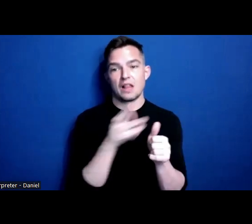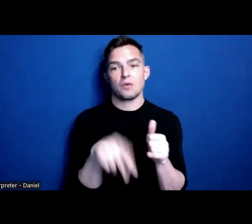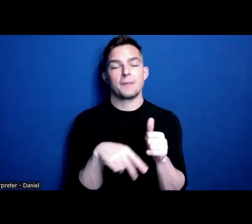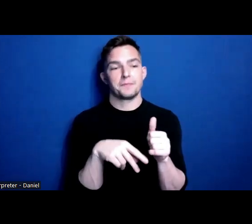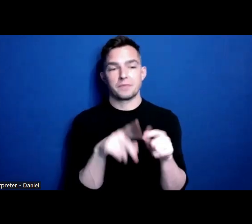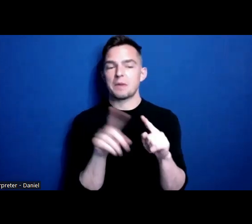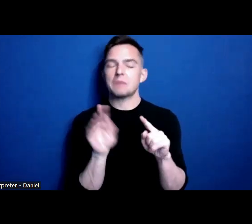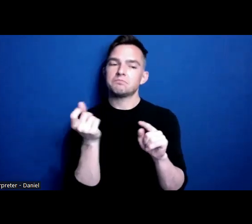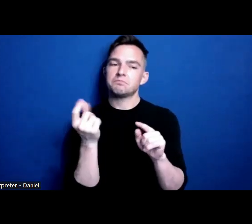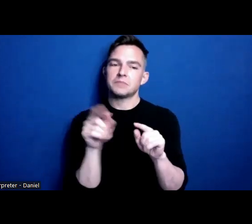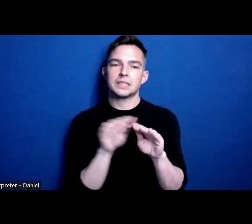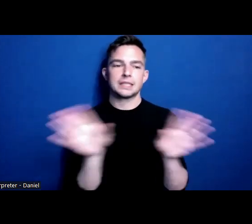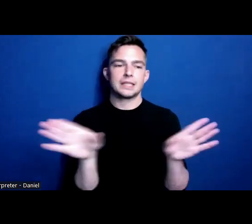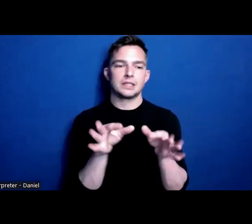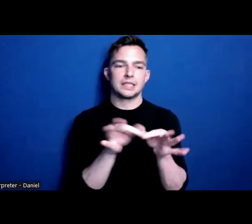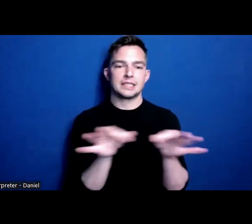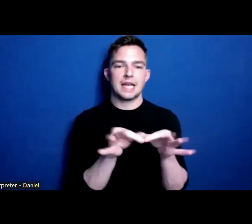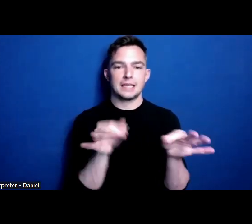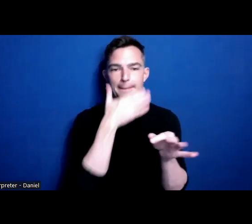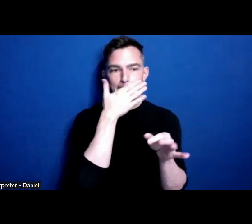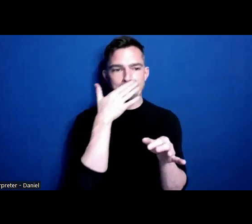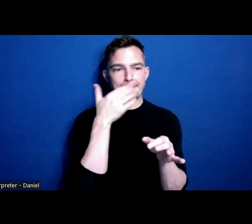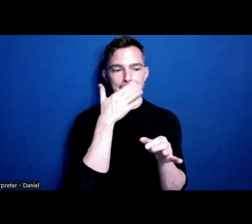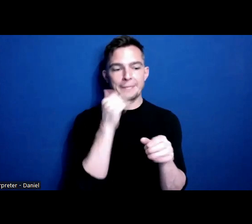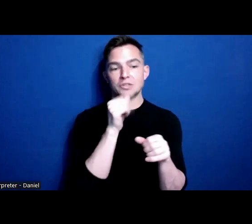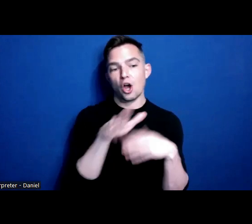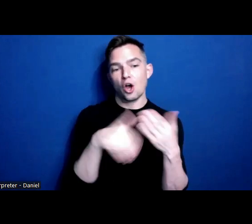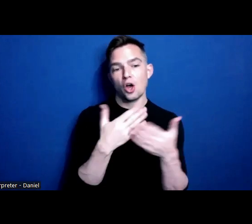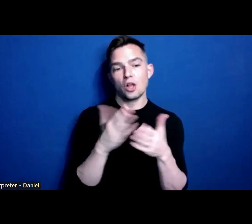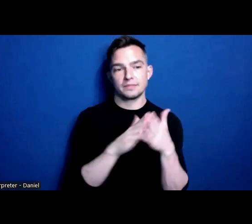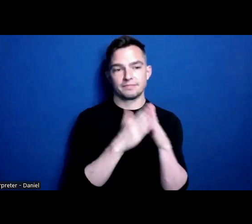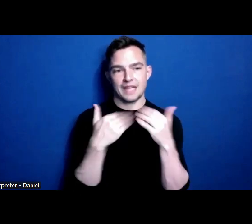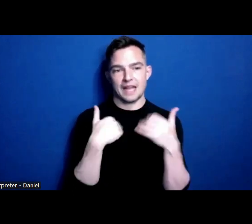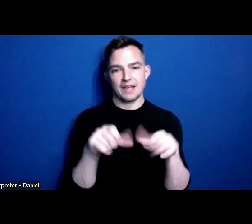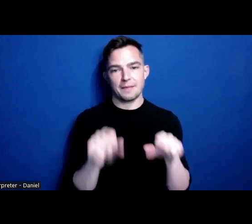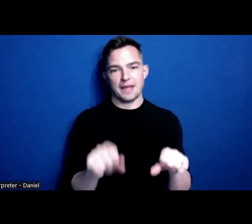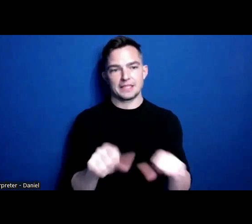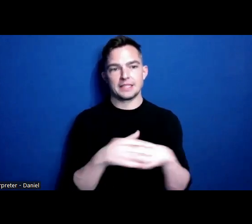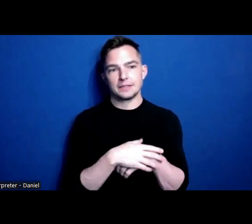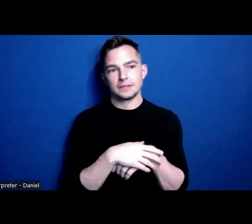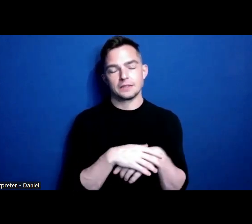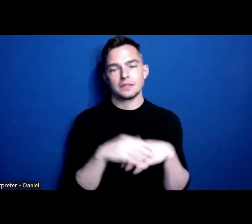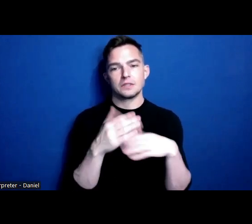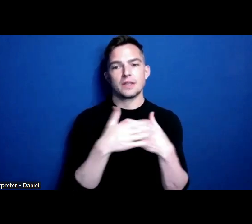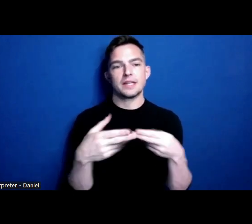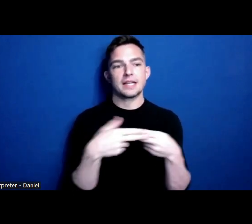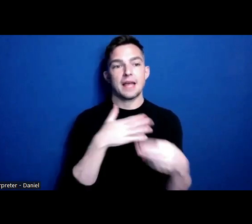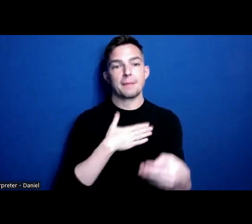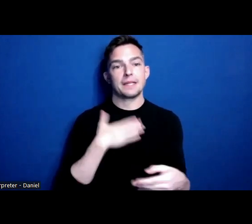it's clear to state that not all communities have this capacity. So the next slide, please.